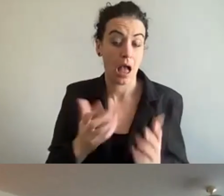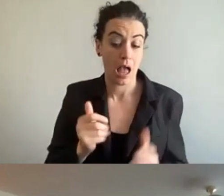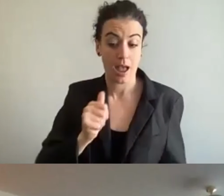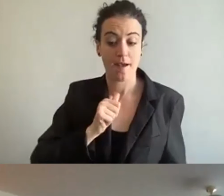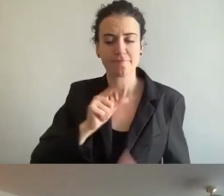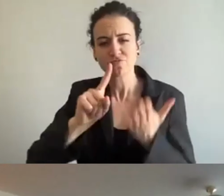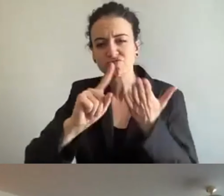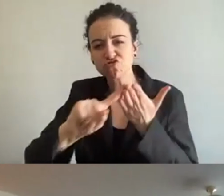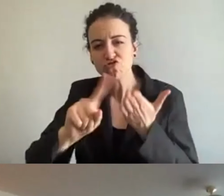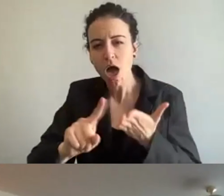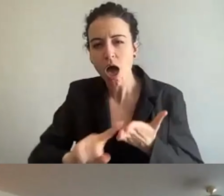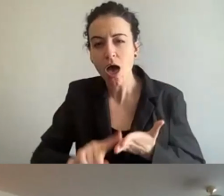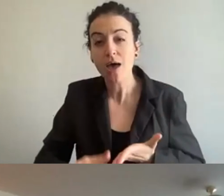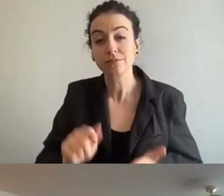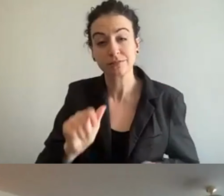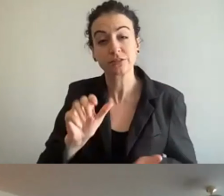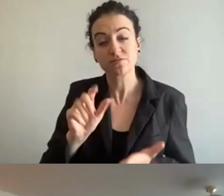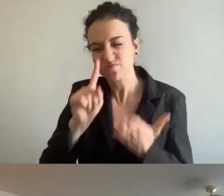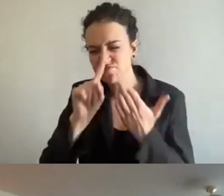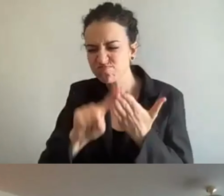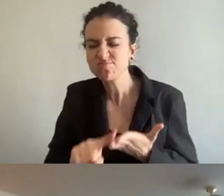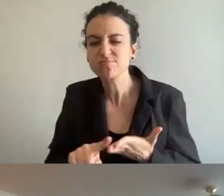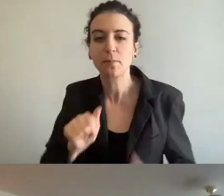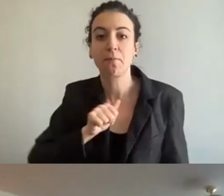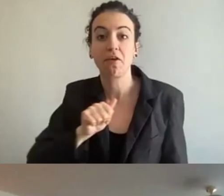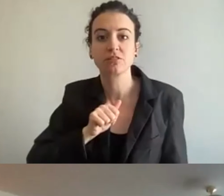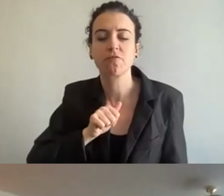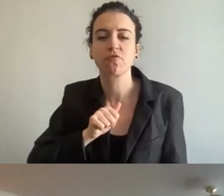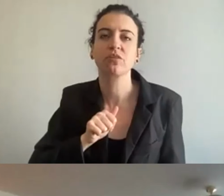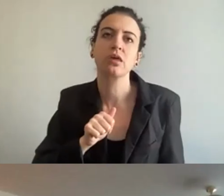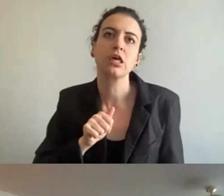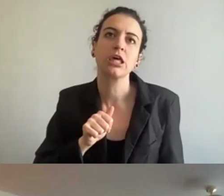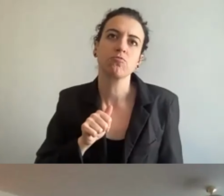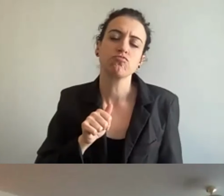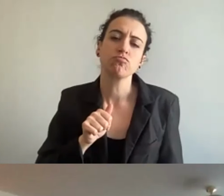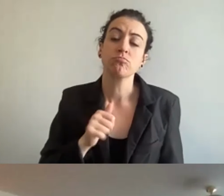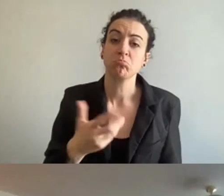reason. And there are sometimes